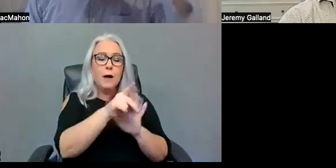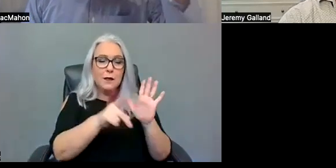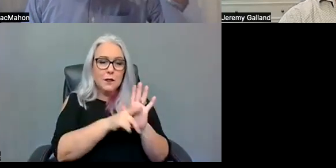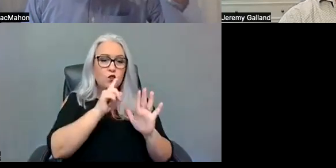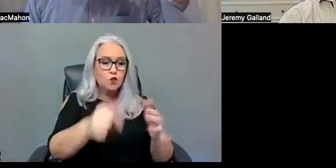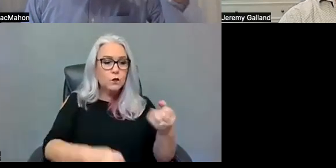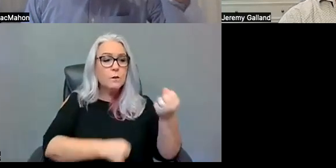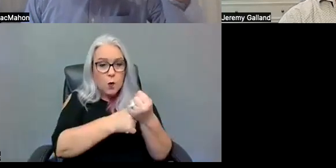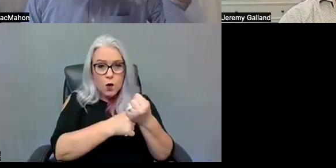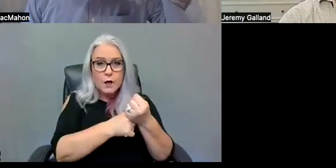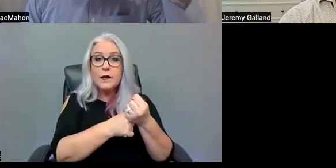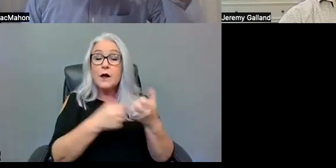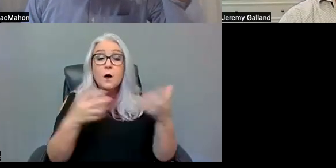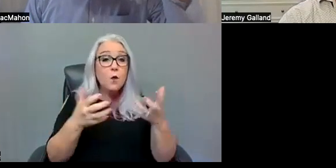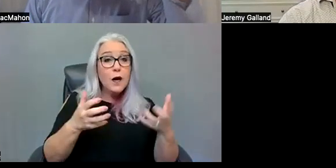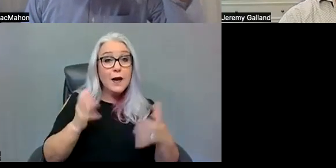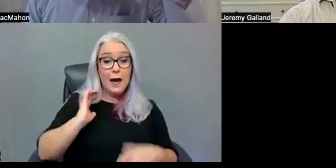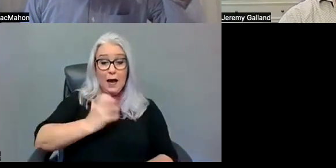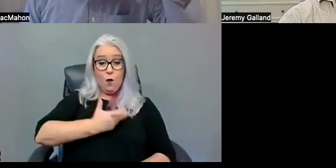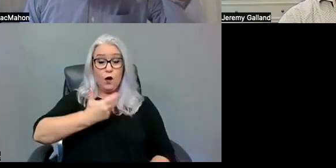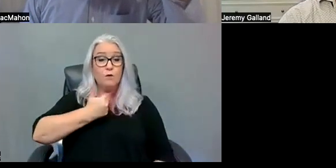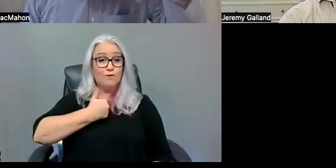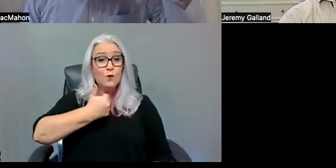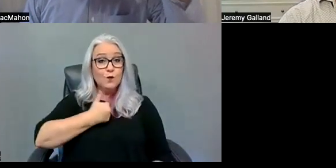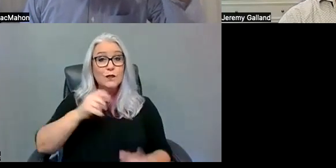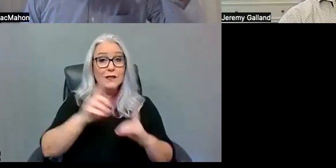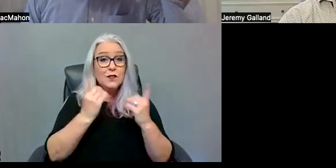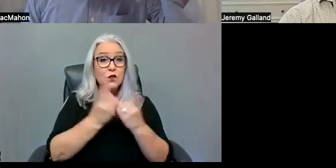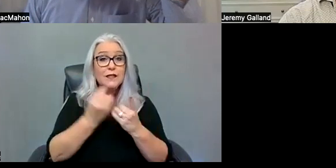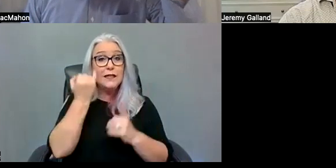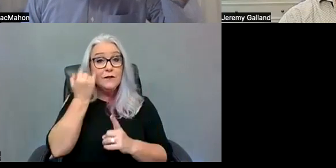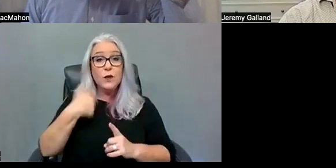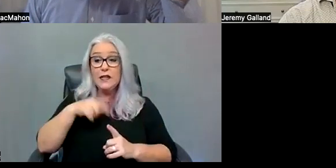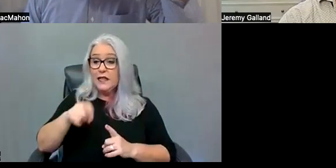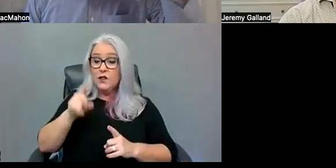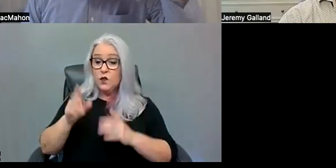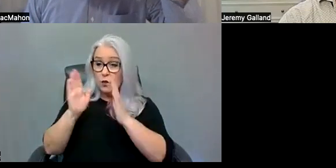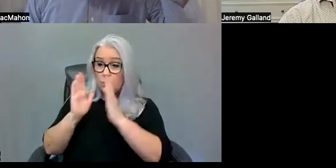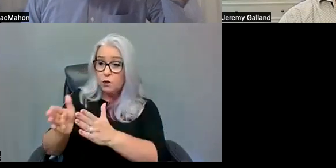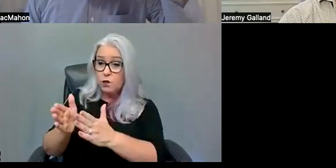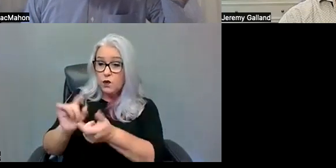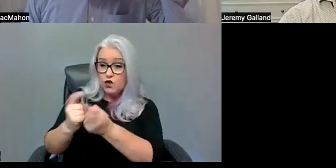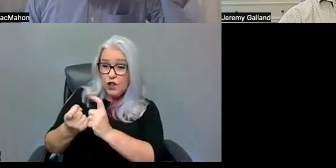that we see the district, if it needs to go in a different direction, or change where we're going.